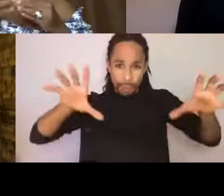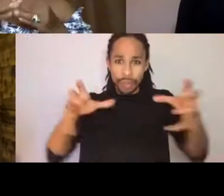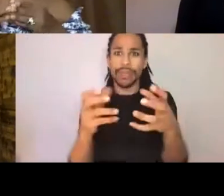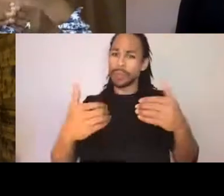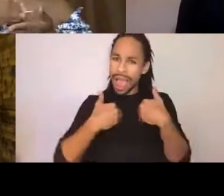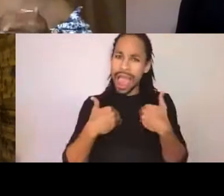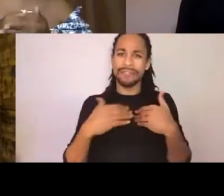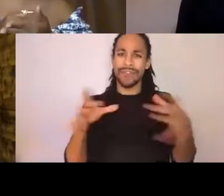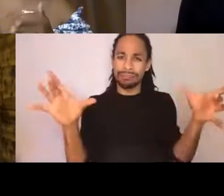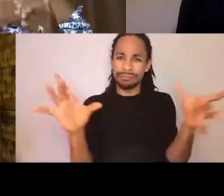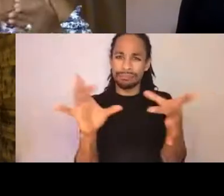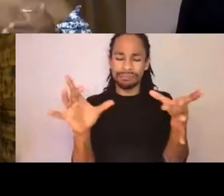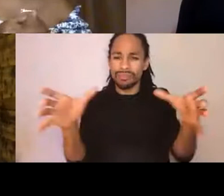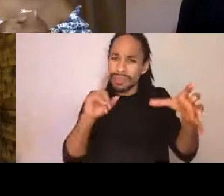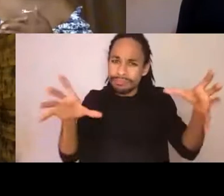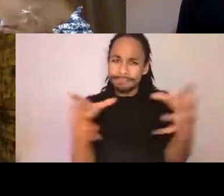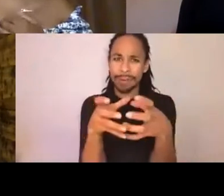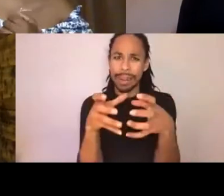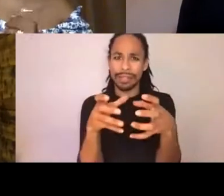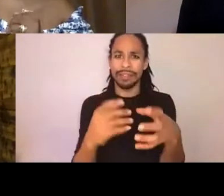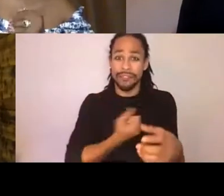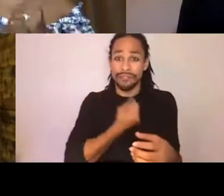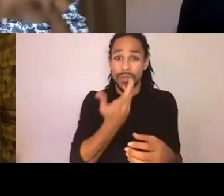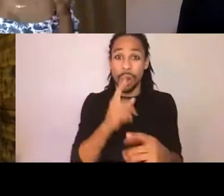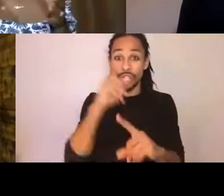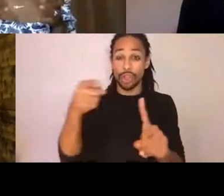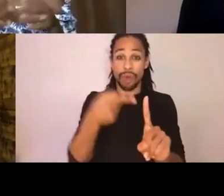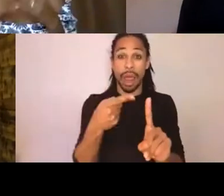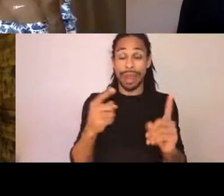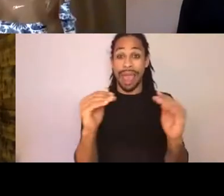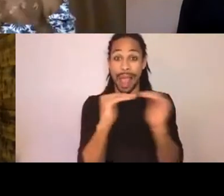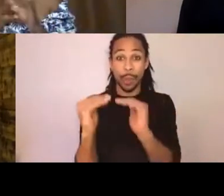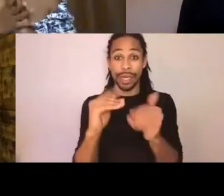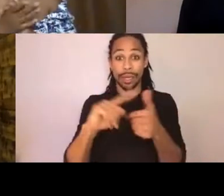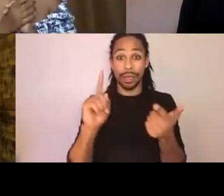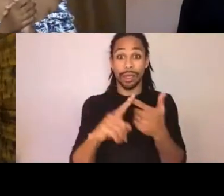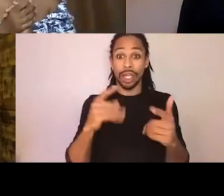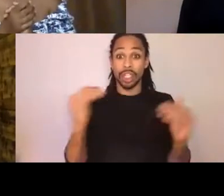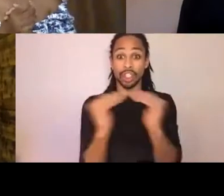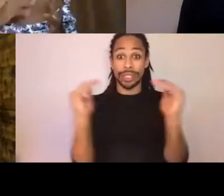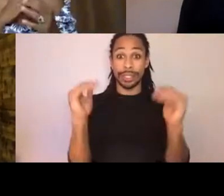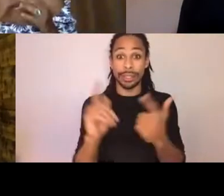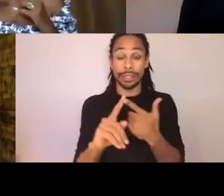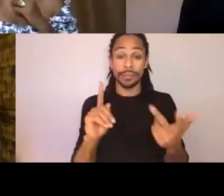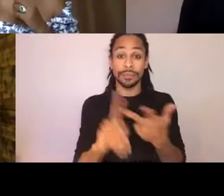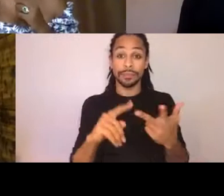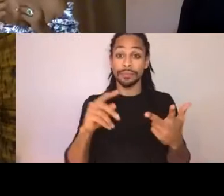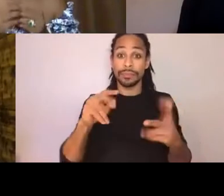voice around equity, around justice, around looking at the city's budget from a space of